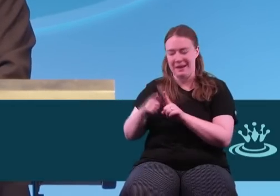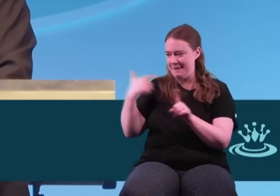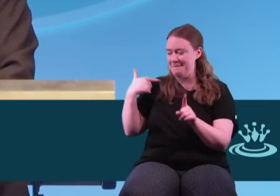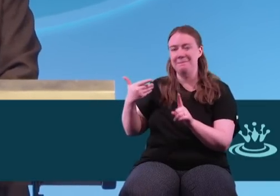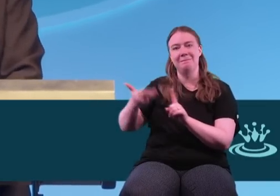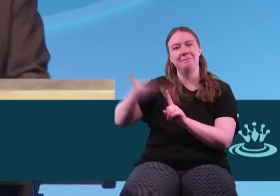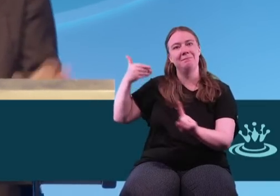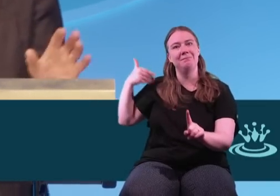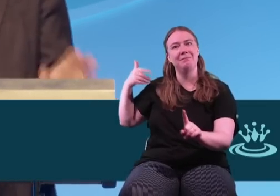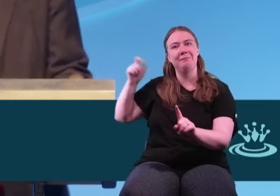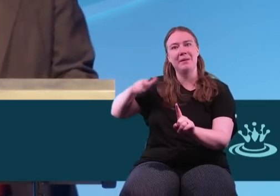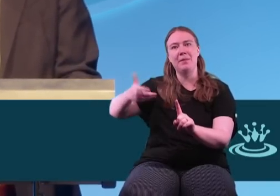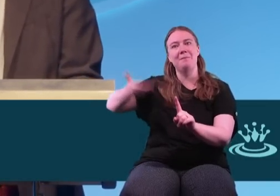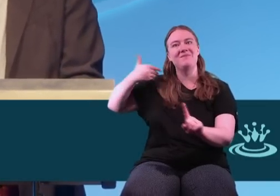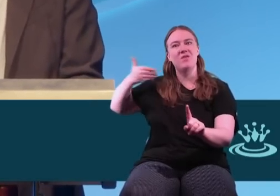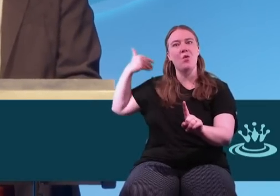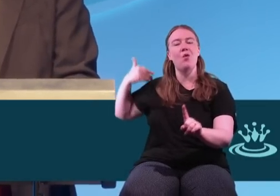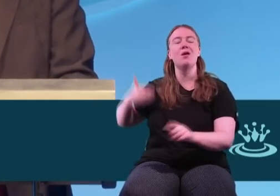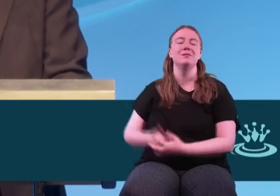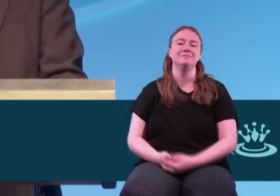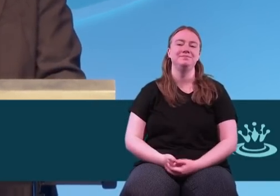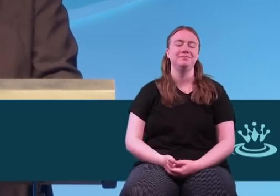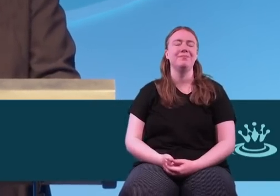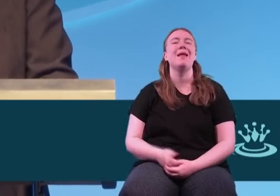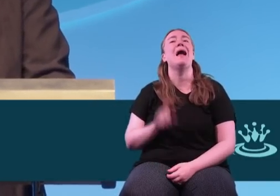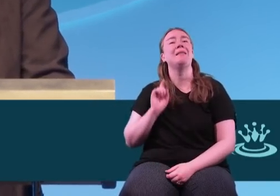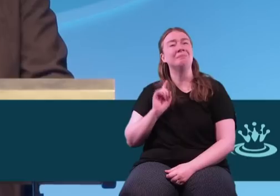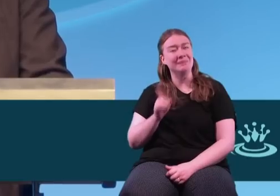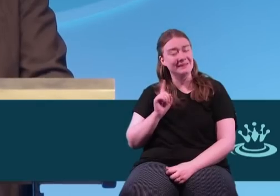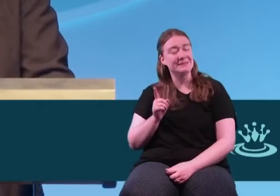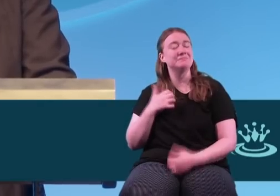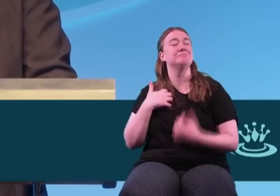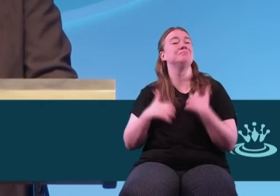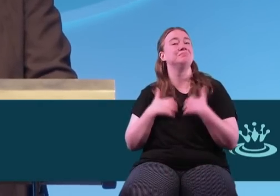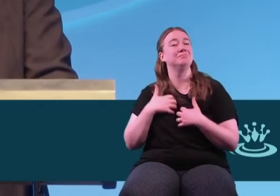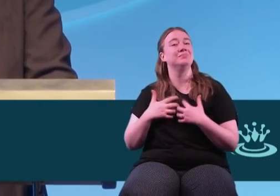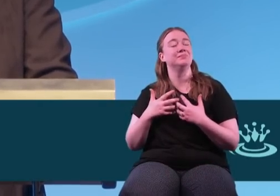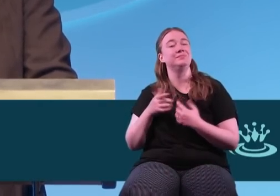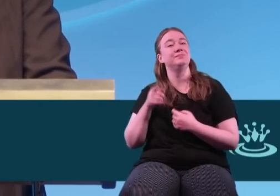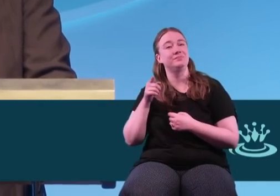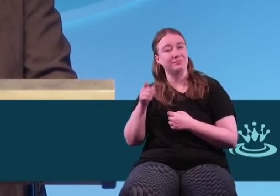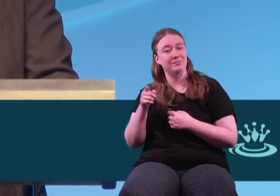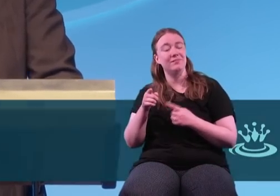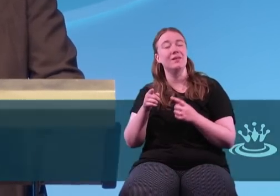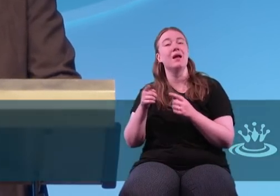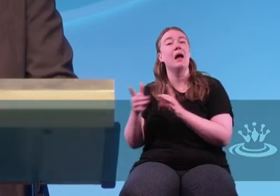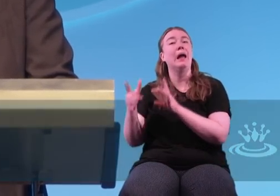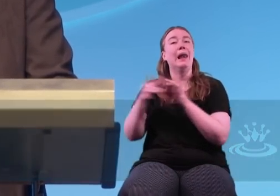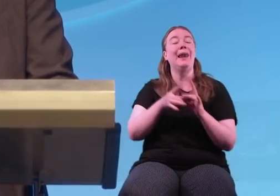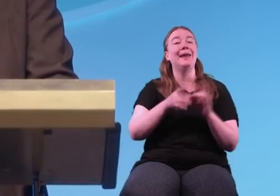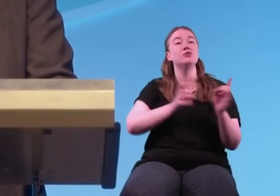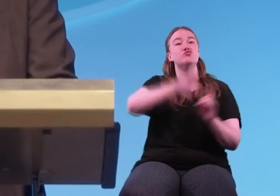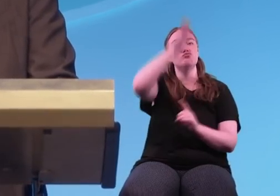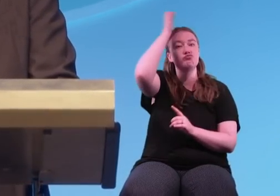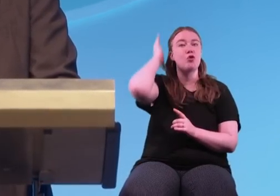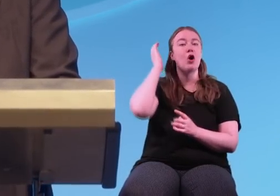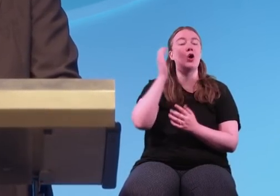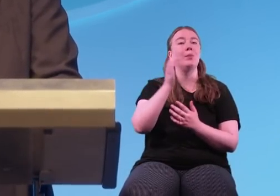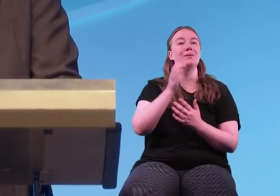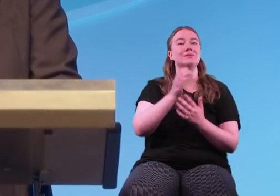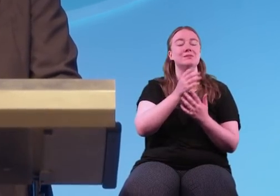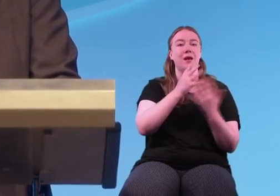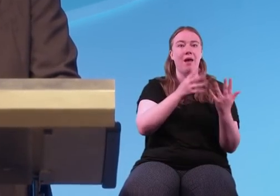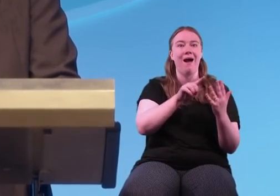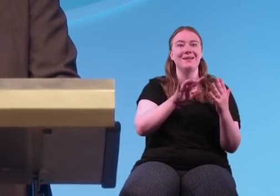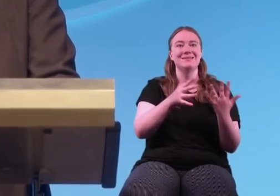Paul is, and especially you get this towards, 9, 10, and 11 of Romans, his great longing for his